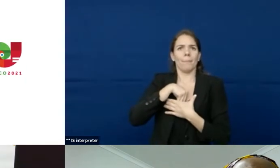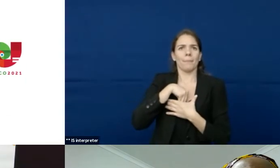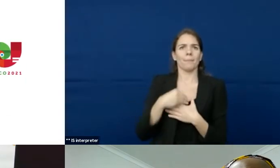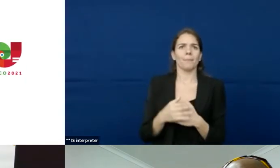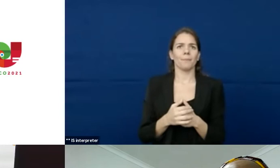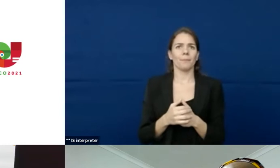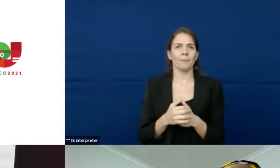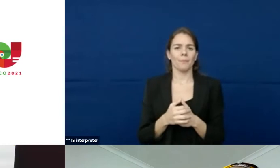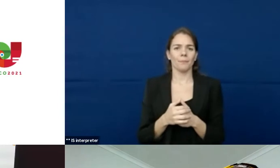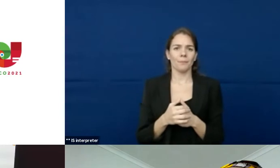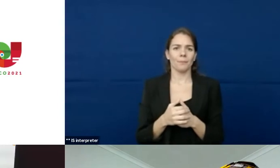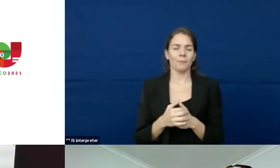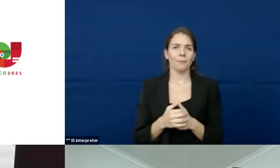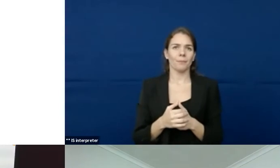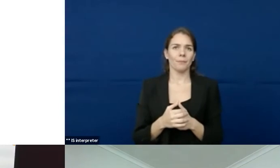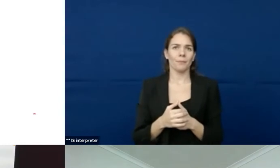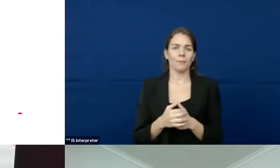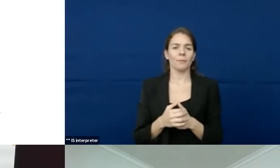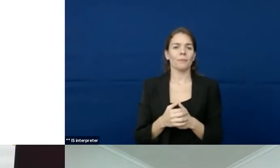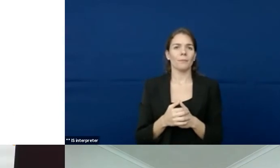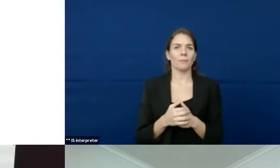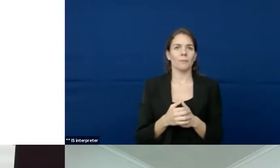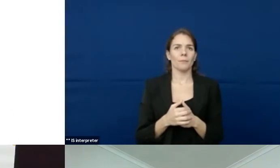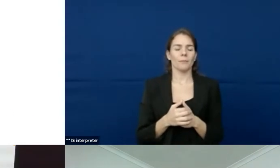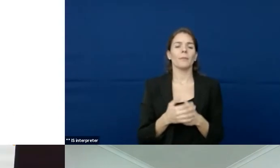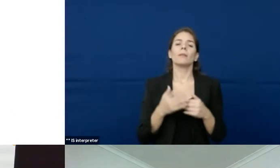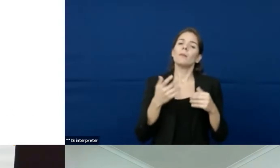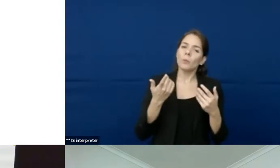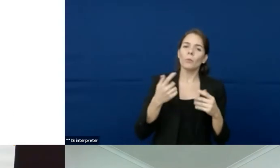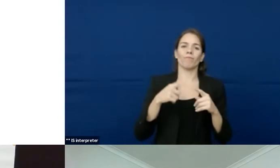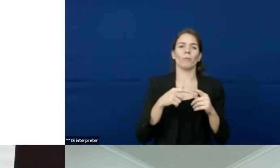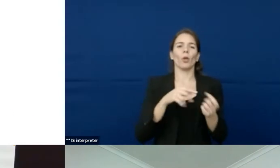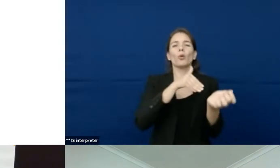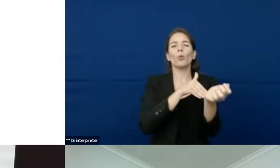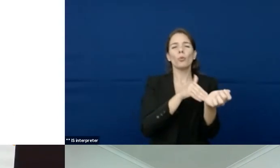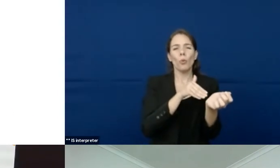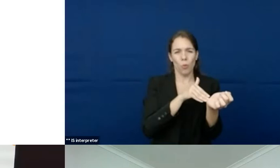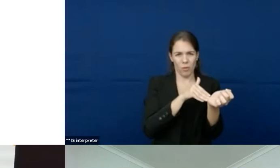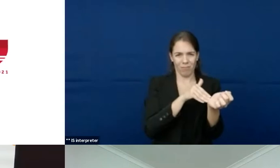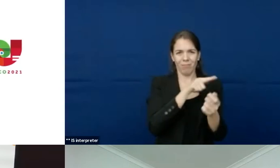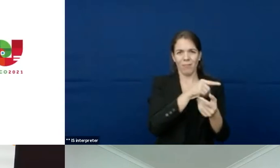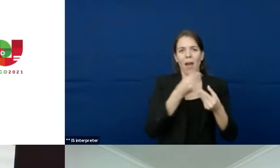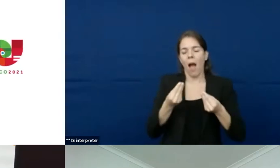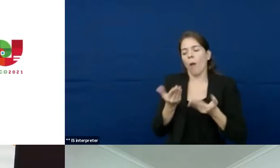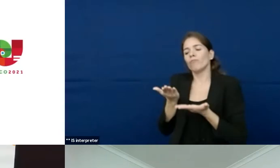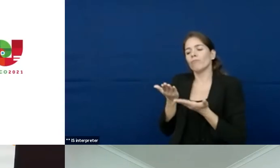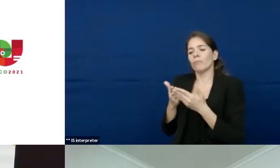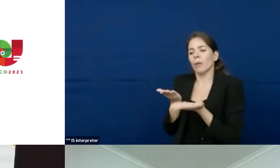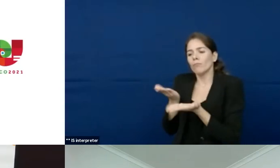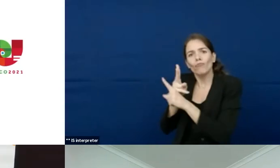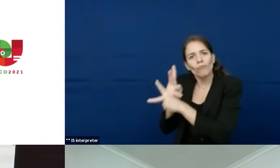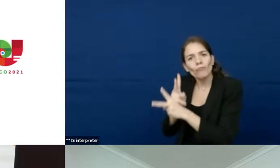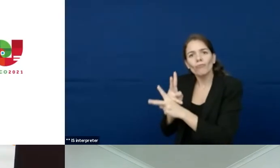it is not a duty just for nurses, because most of the survivors are women. They